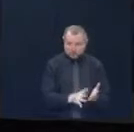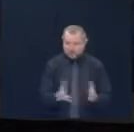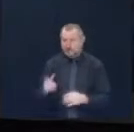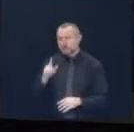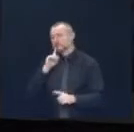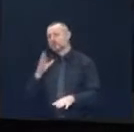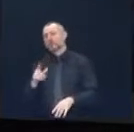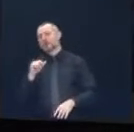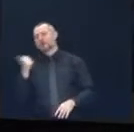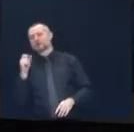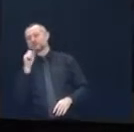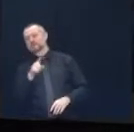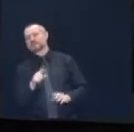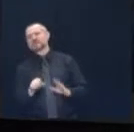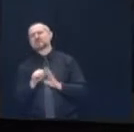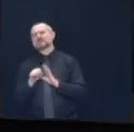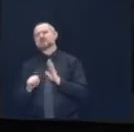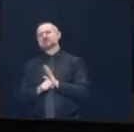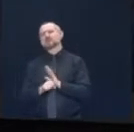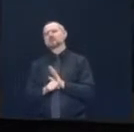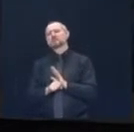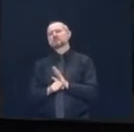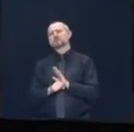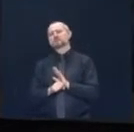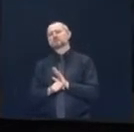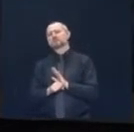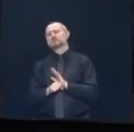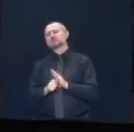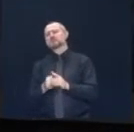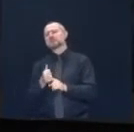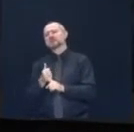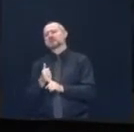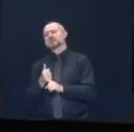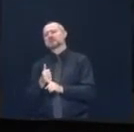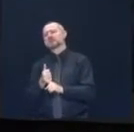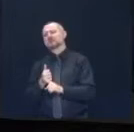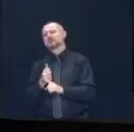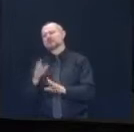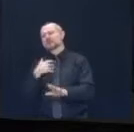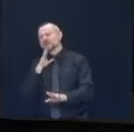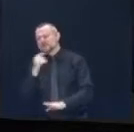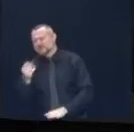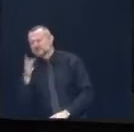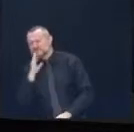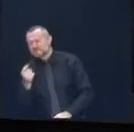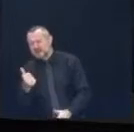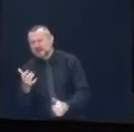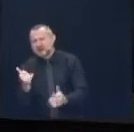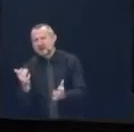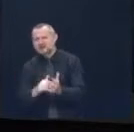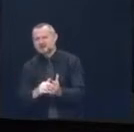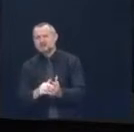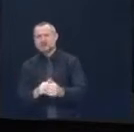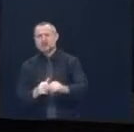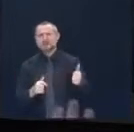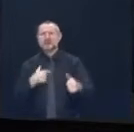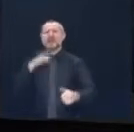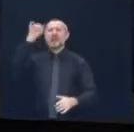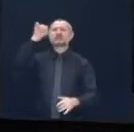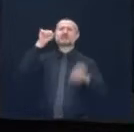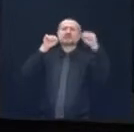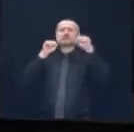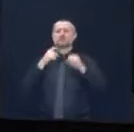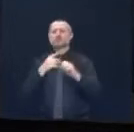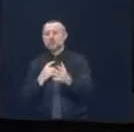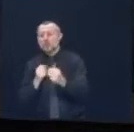has spent 40 million on have to be hold on let's do this again let's do it again anybody else yes